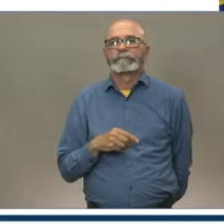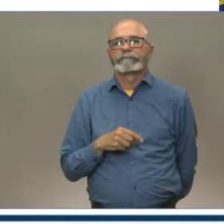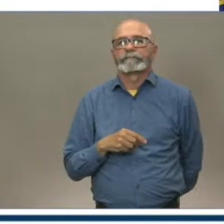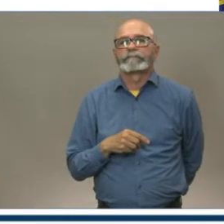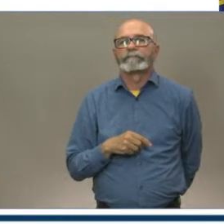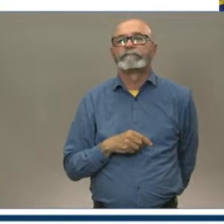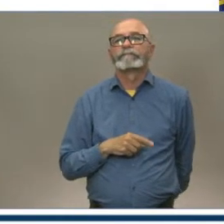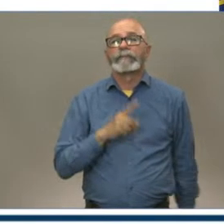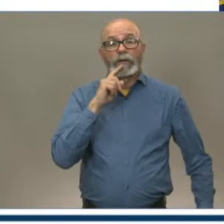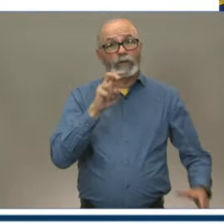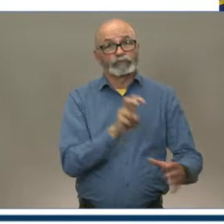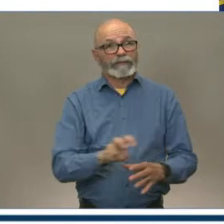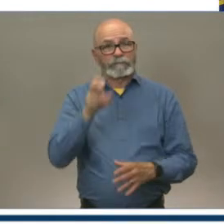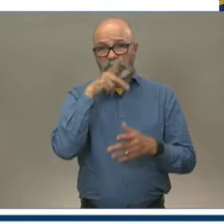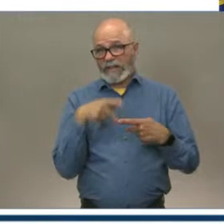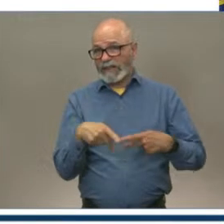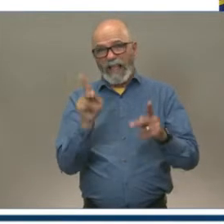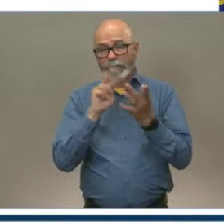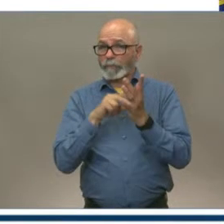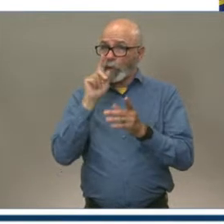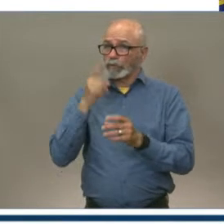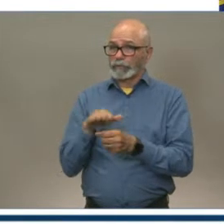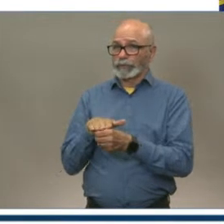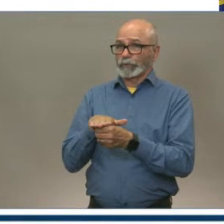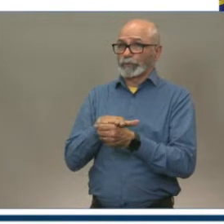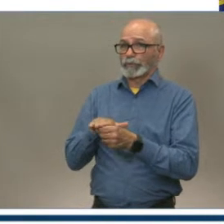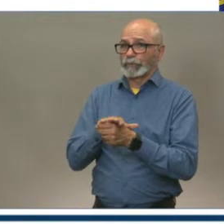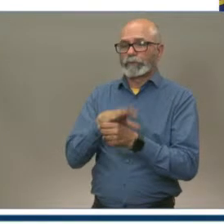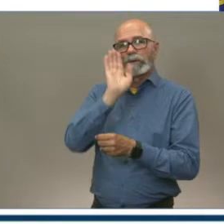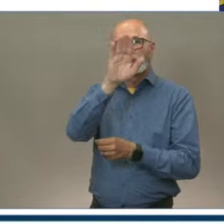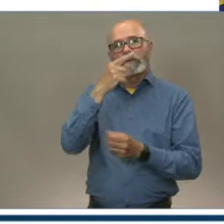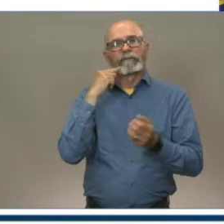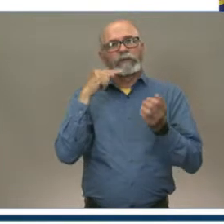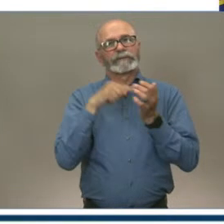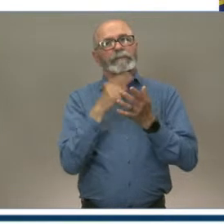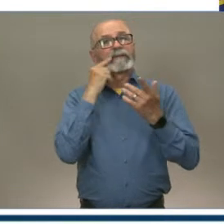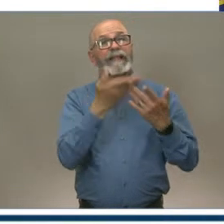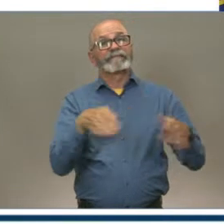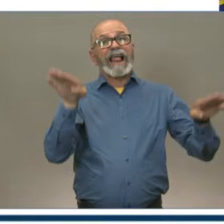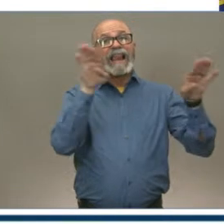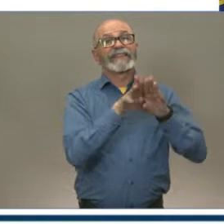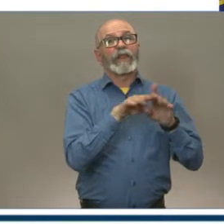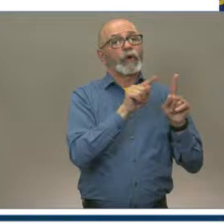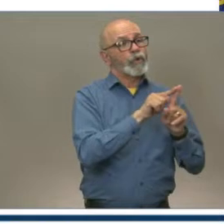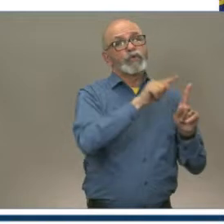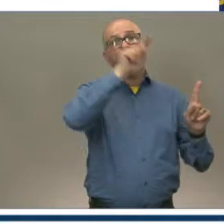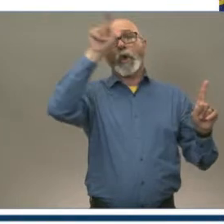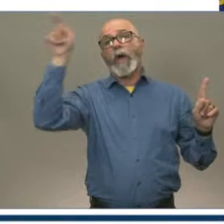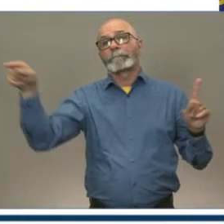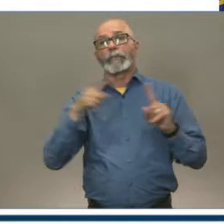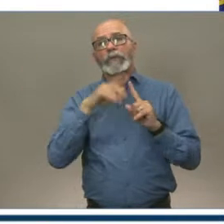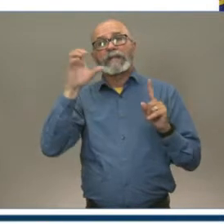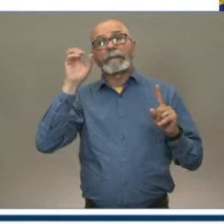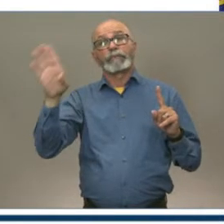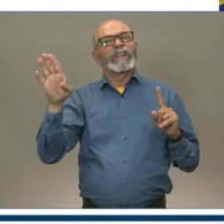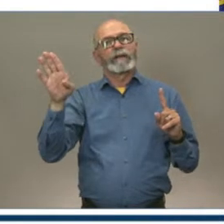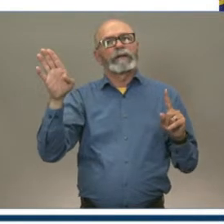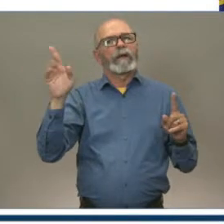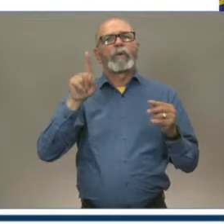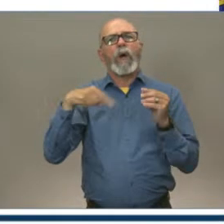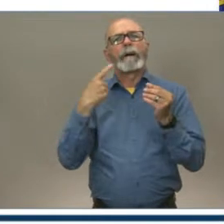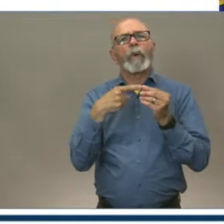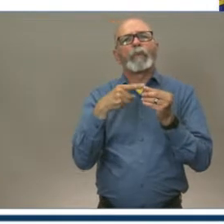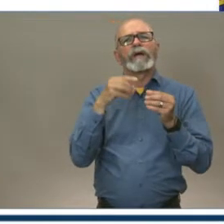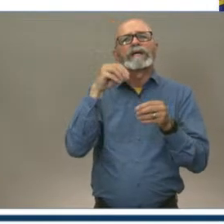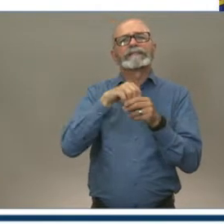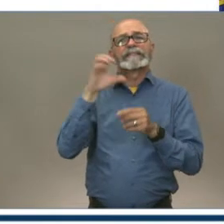from say, somebody from Annapolis Valley coming to Cape Breton not being allowed. What about people within Cape Breton? I mean, we're just starting to see sort of small exposures now,